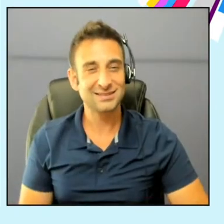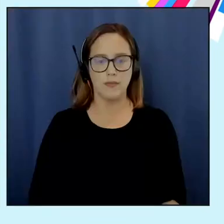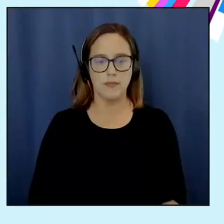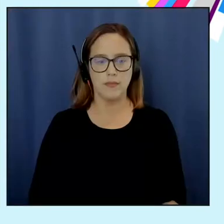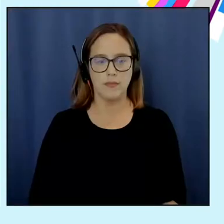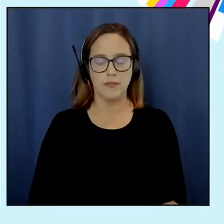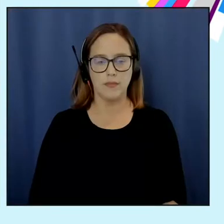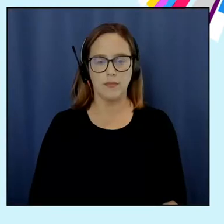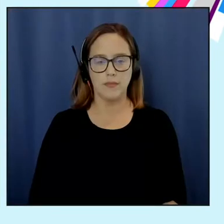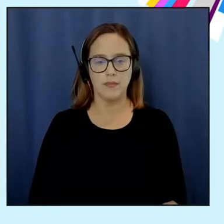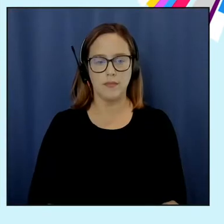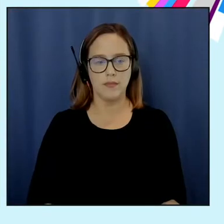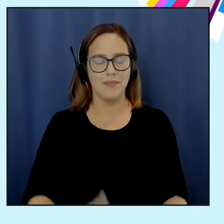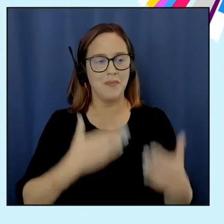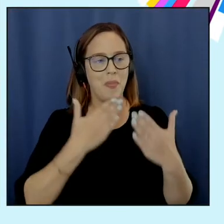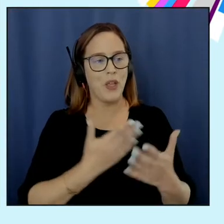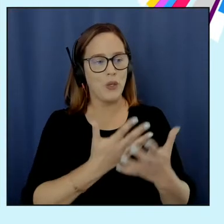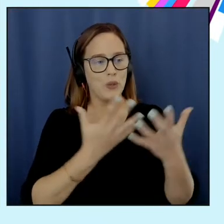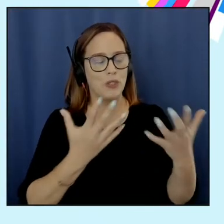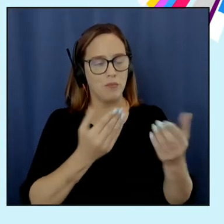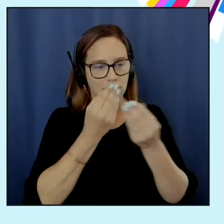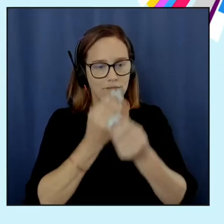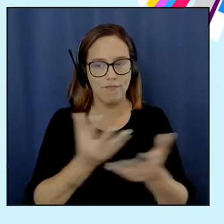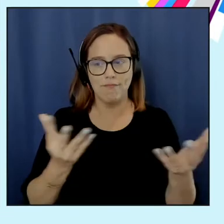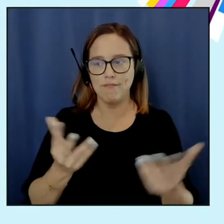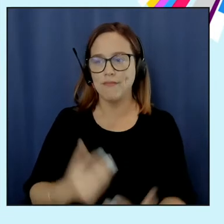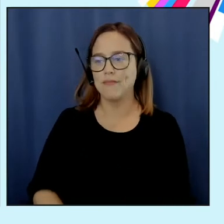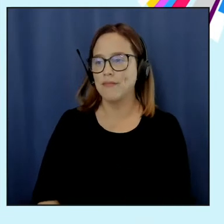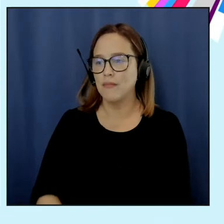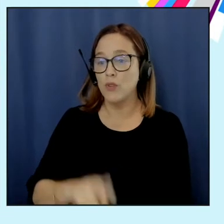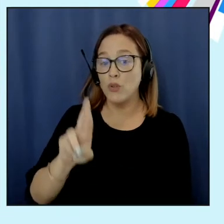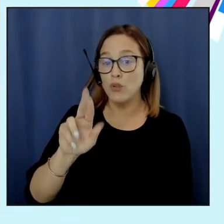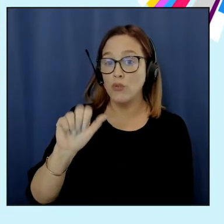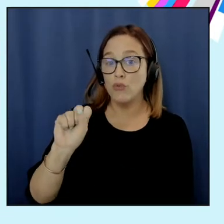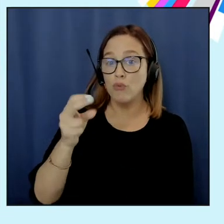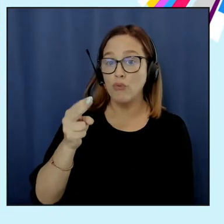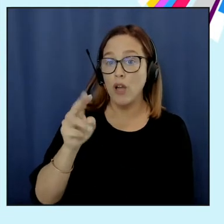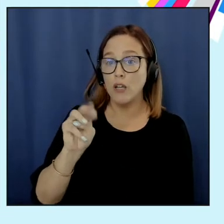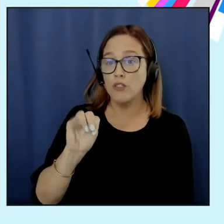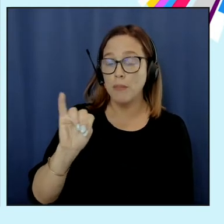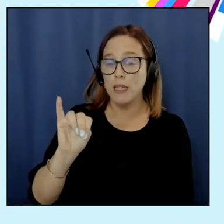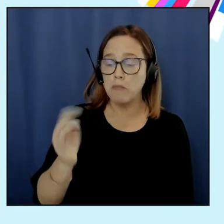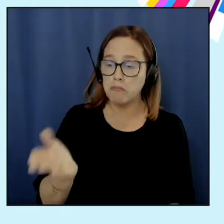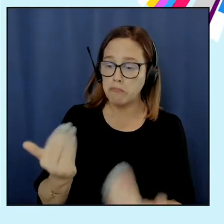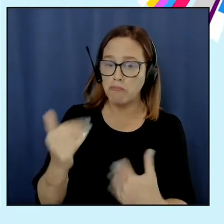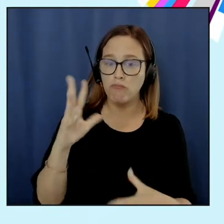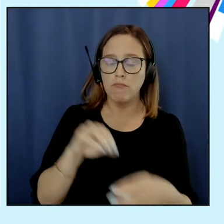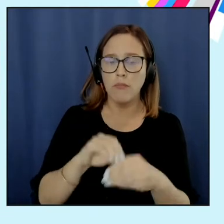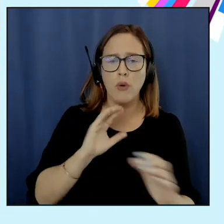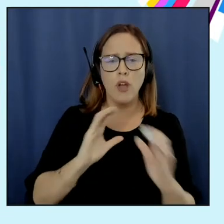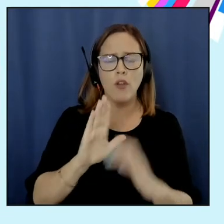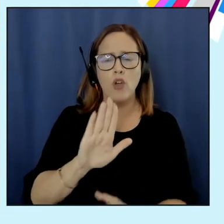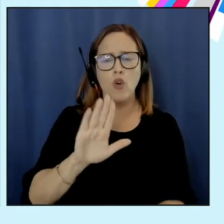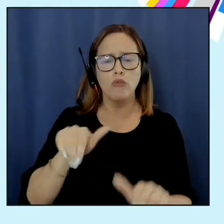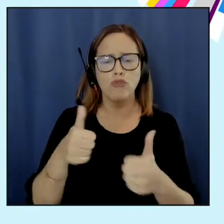Thank you so much for sharing. Rashmi, let me bring you into the conversation. What challenges are you